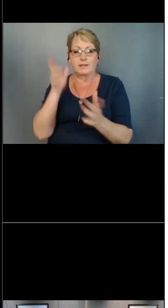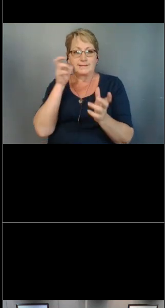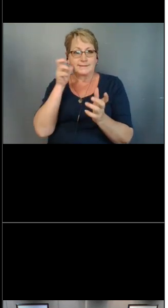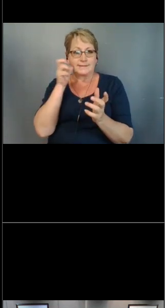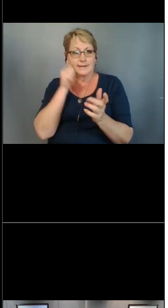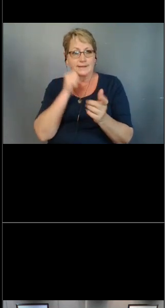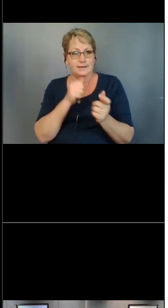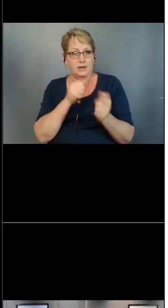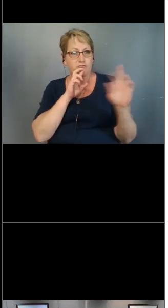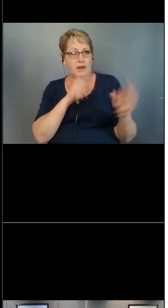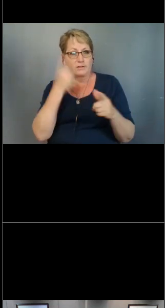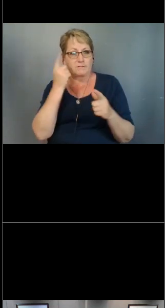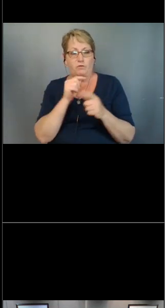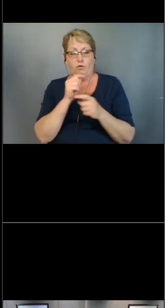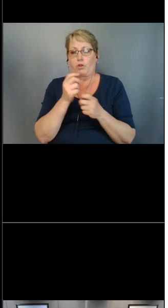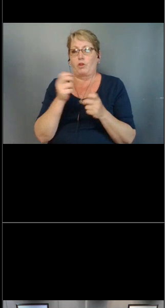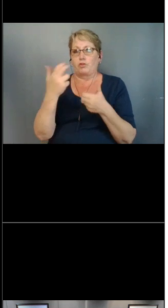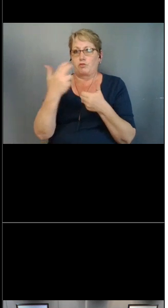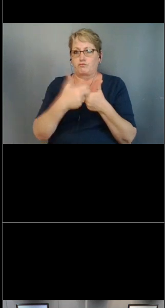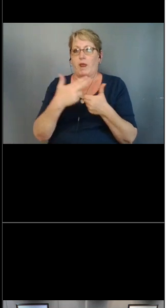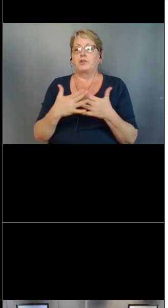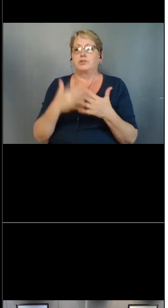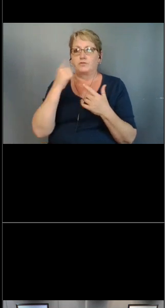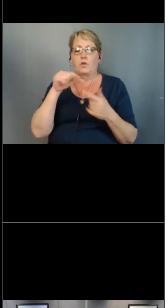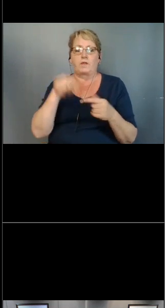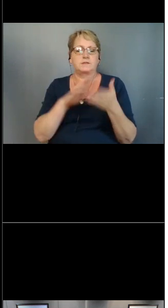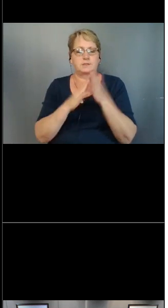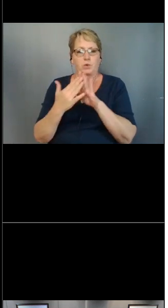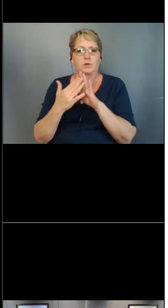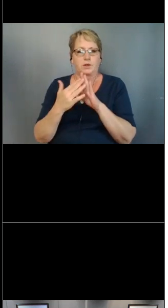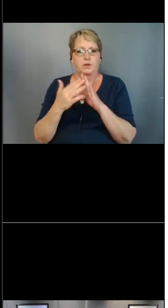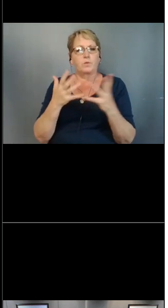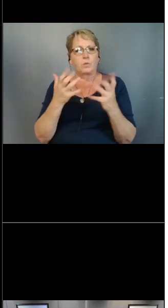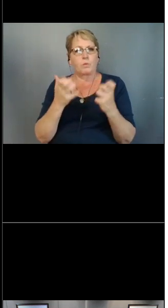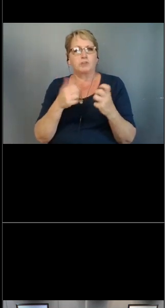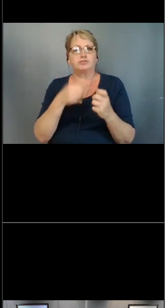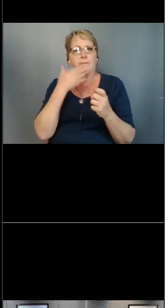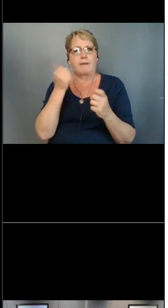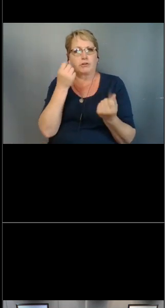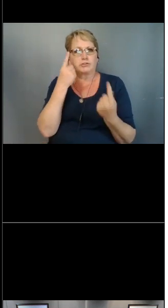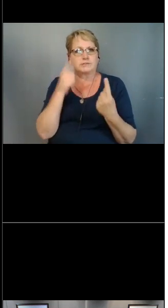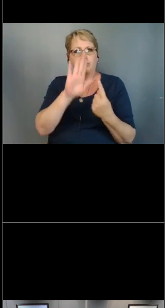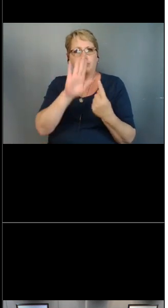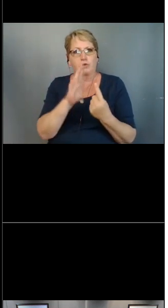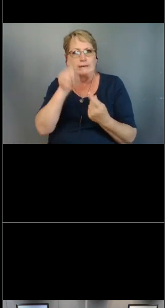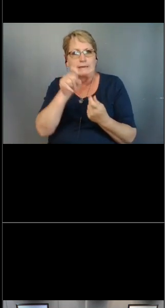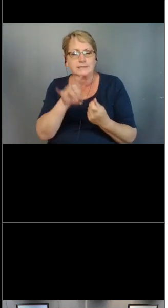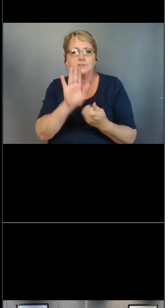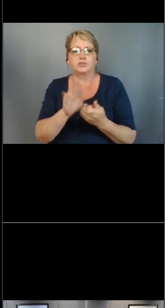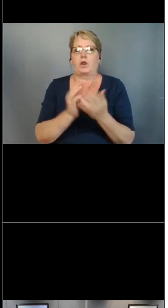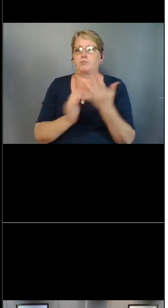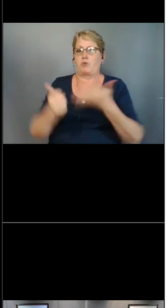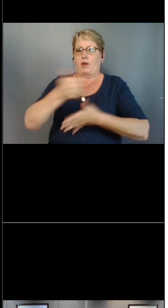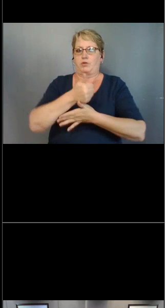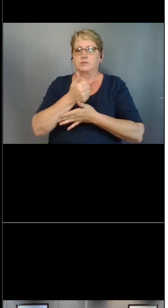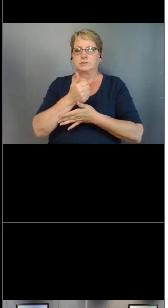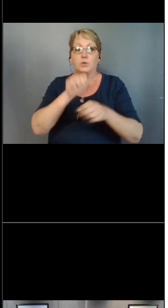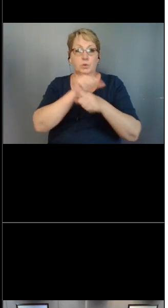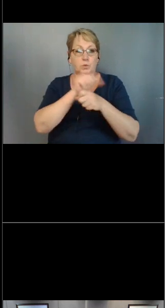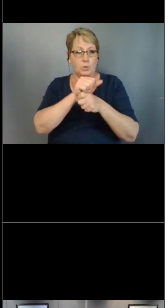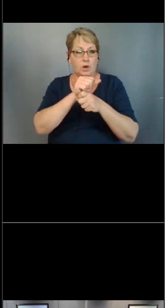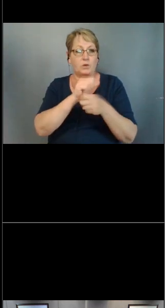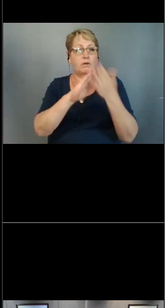community. This outreach included a survey to better understand rider needs and priorities. We worked with 20 community and